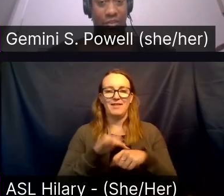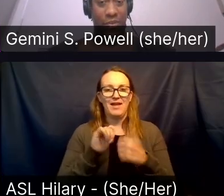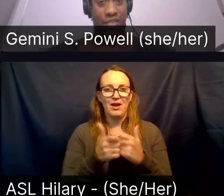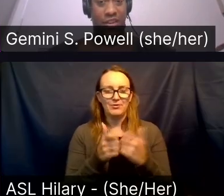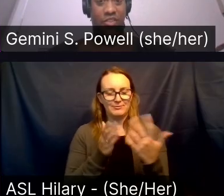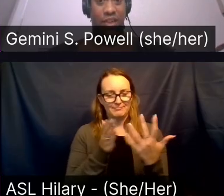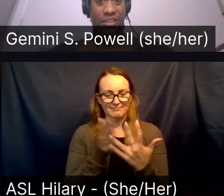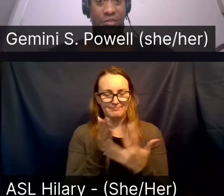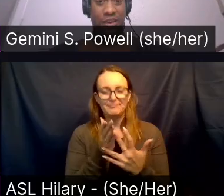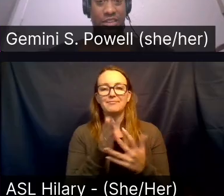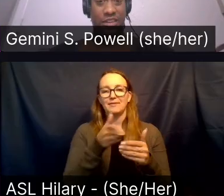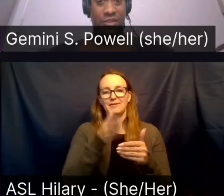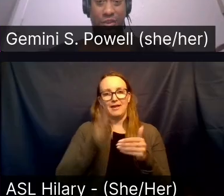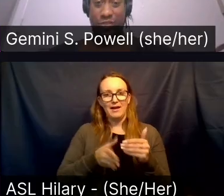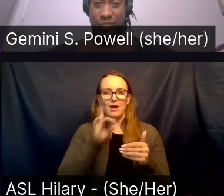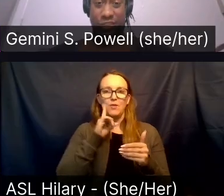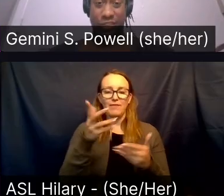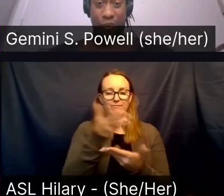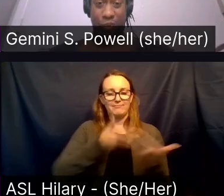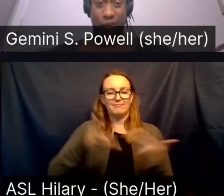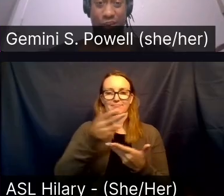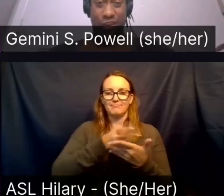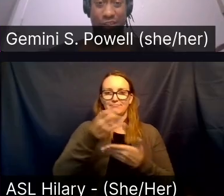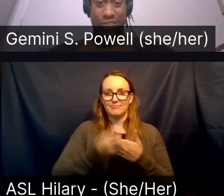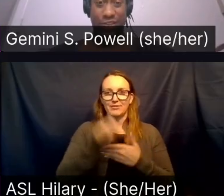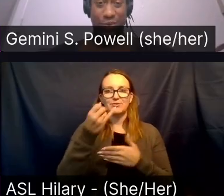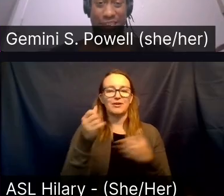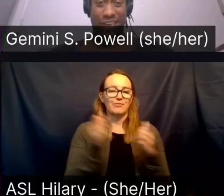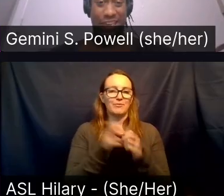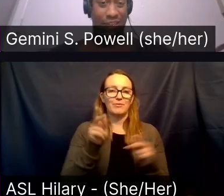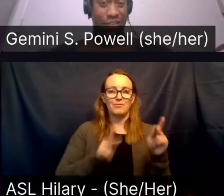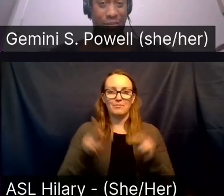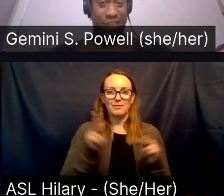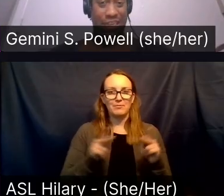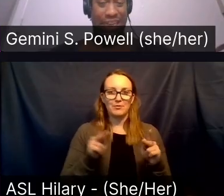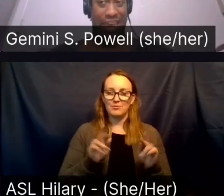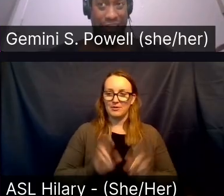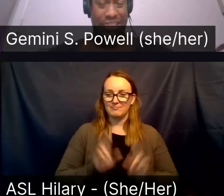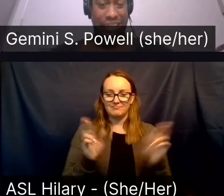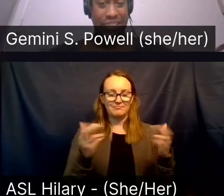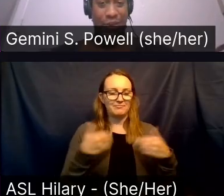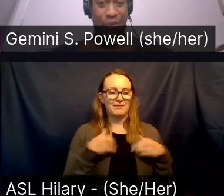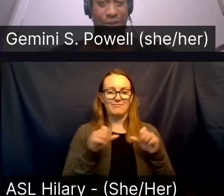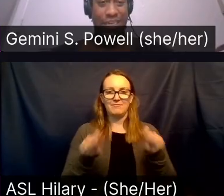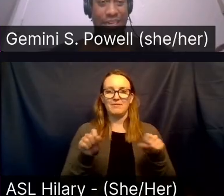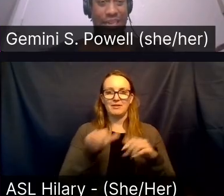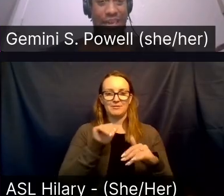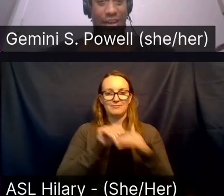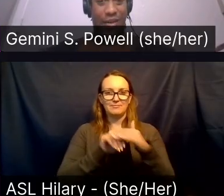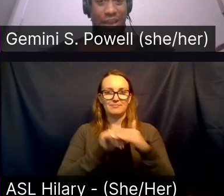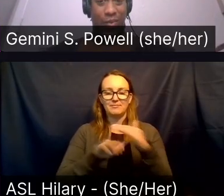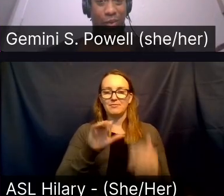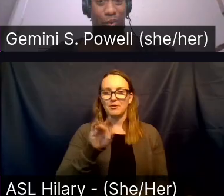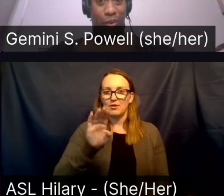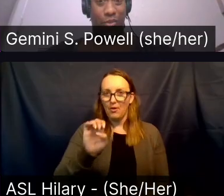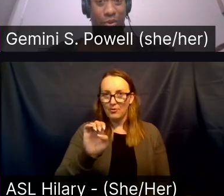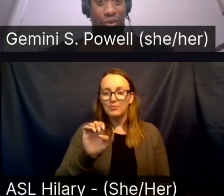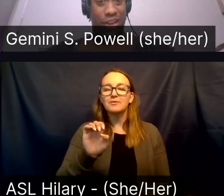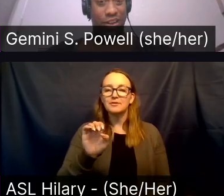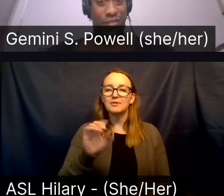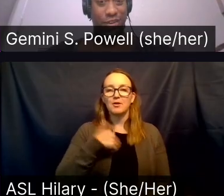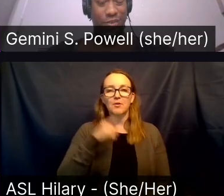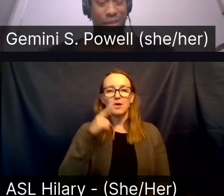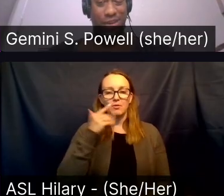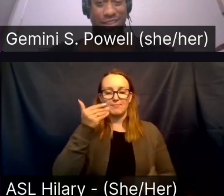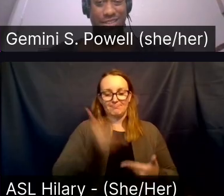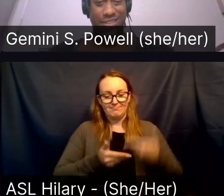we'll have a bit of an interactive project for those of us who are tuned in and have the ability to access code. And we'll walk through